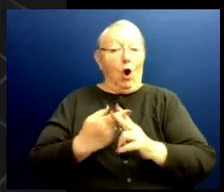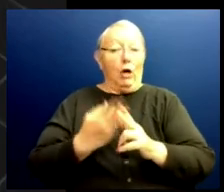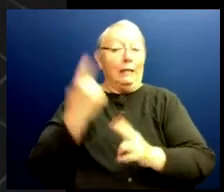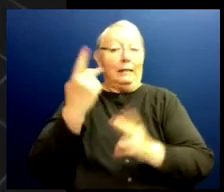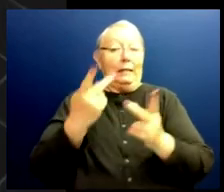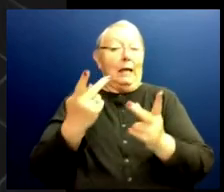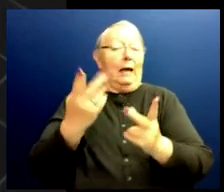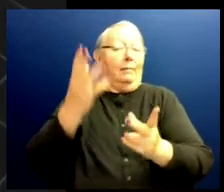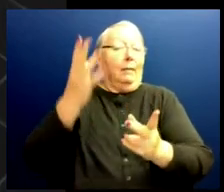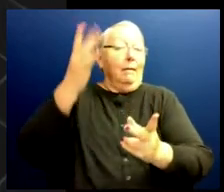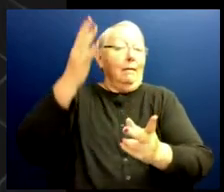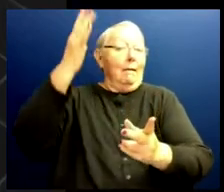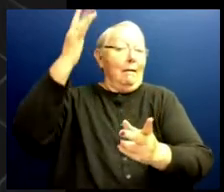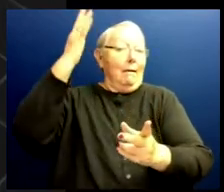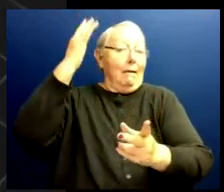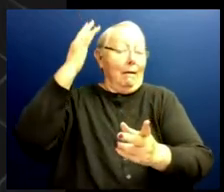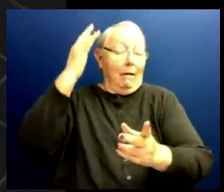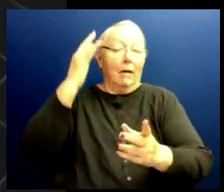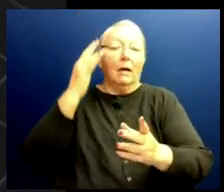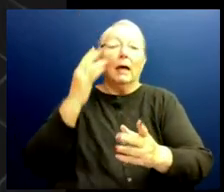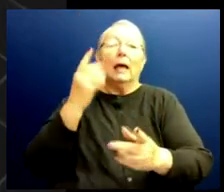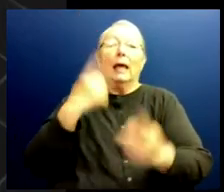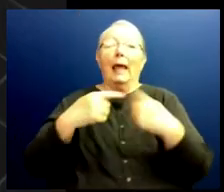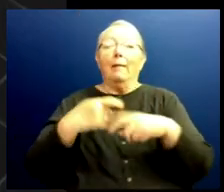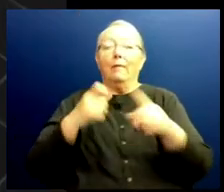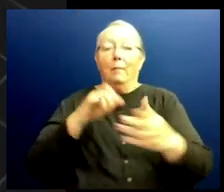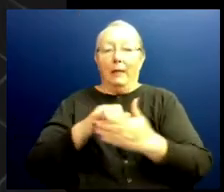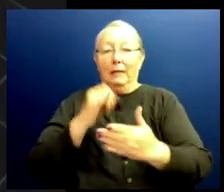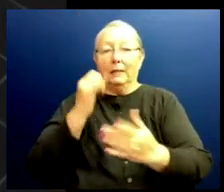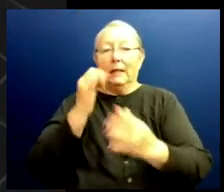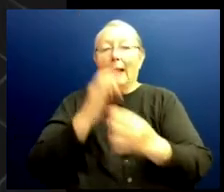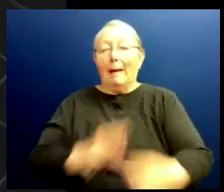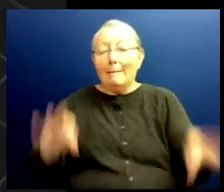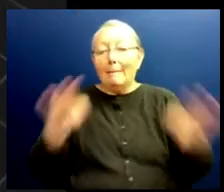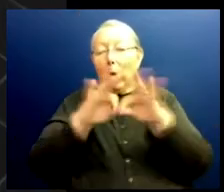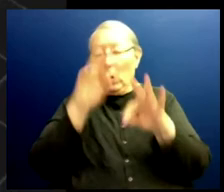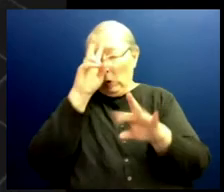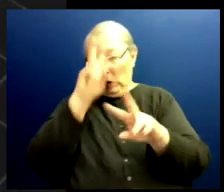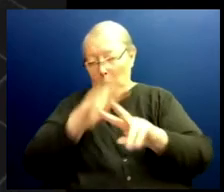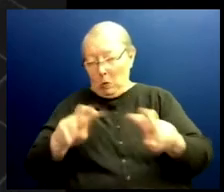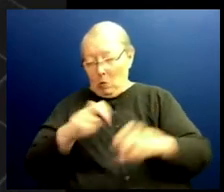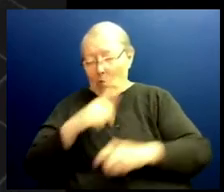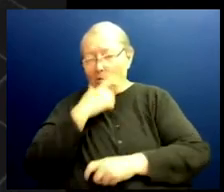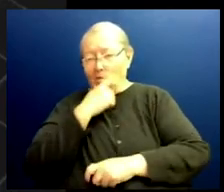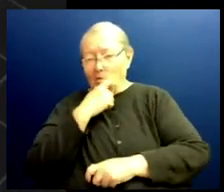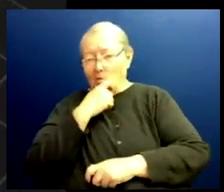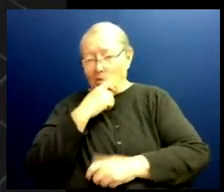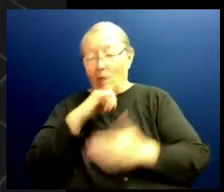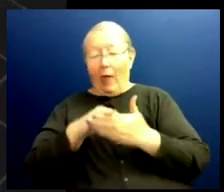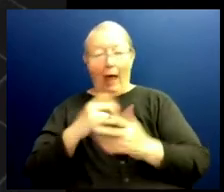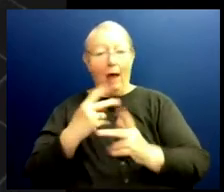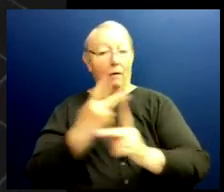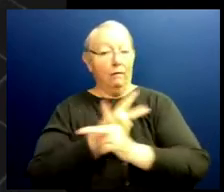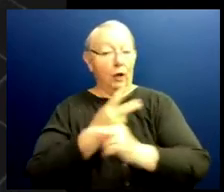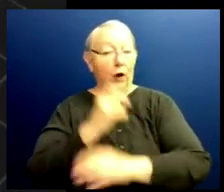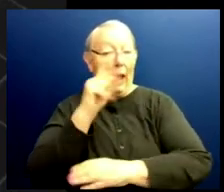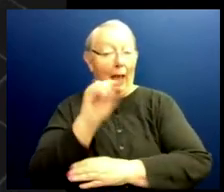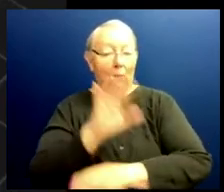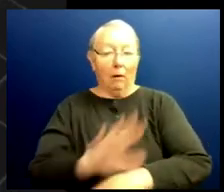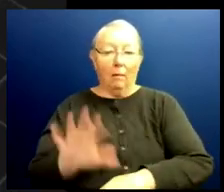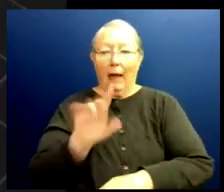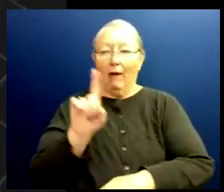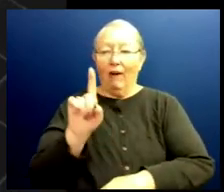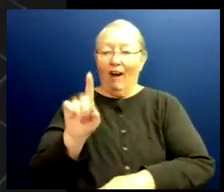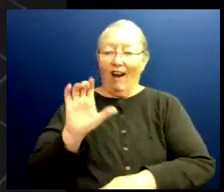came from this very important deduction. It was done about a century ago. It's Hubble, a